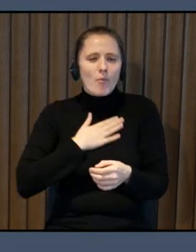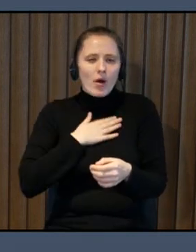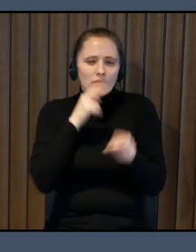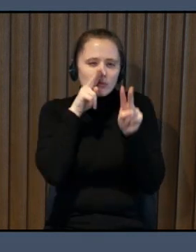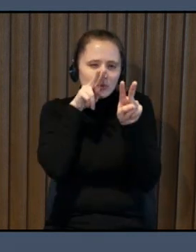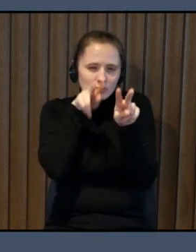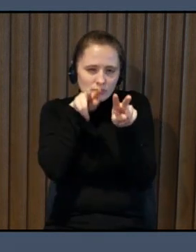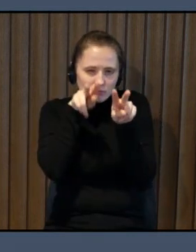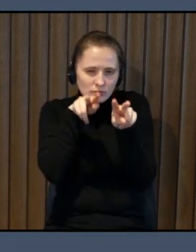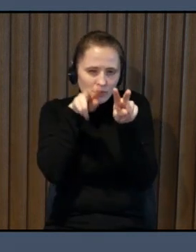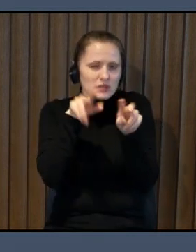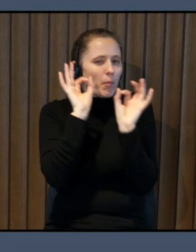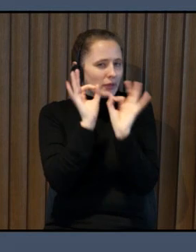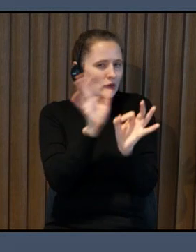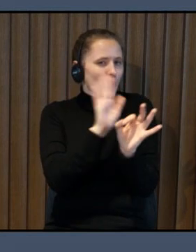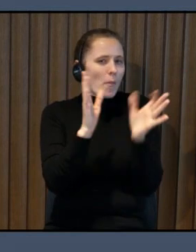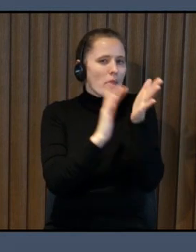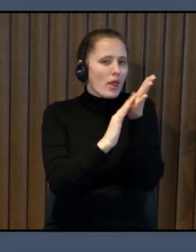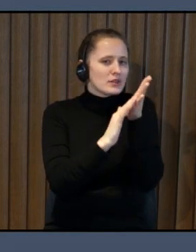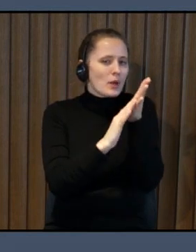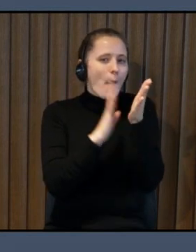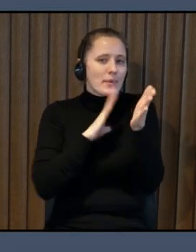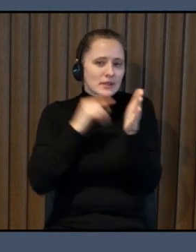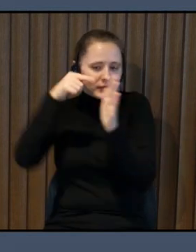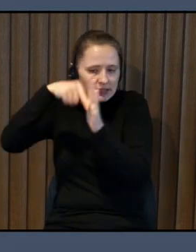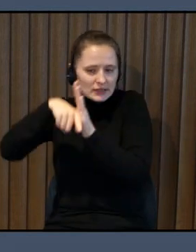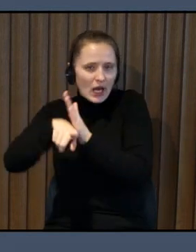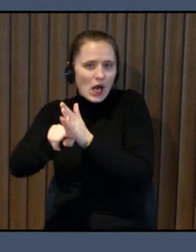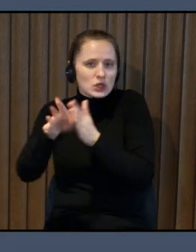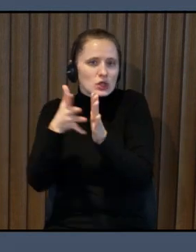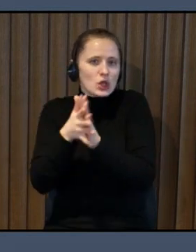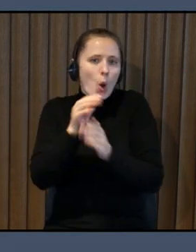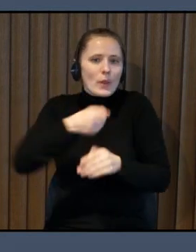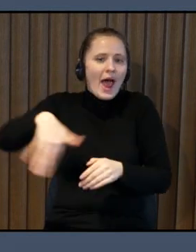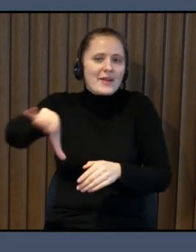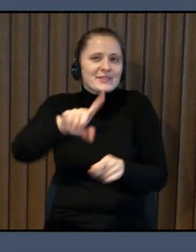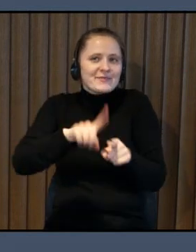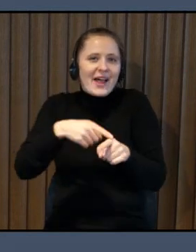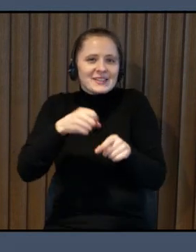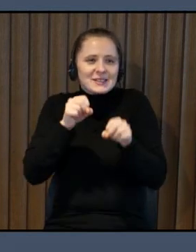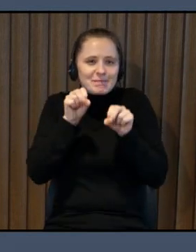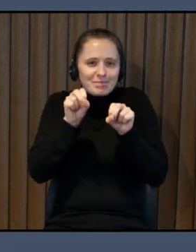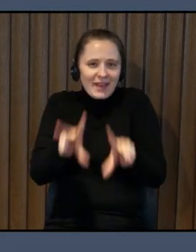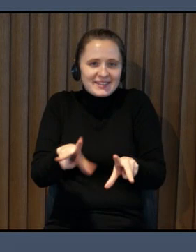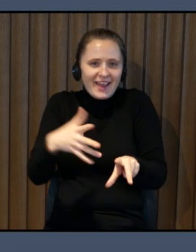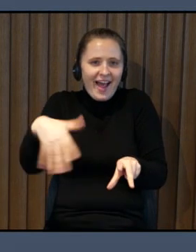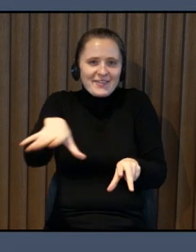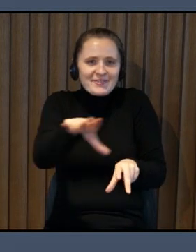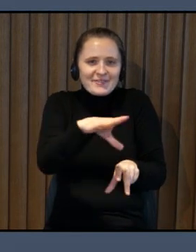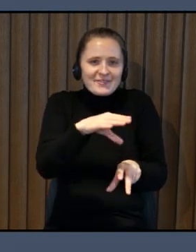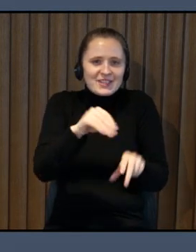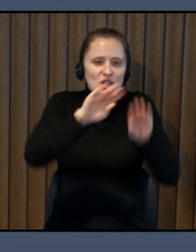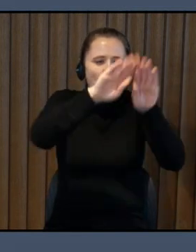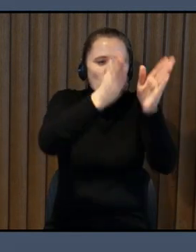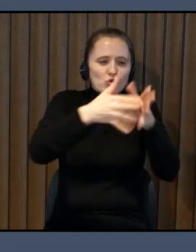touch. And somebody was all the time kind of watching me not to touch. And then I went out